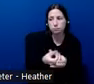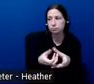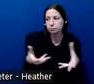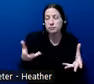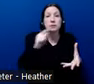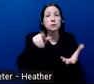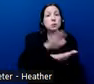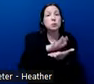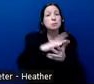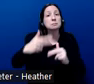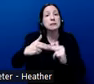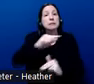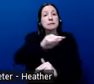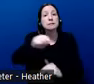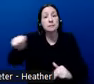school properties.